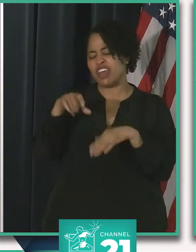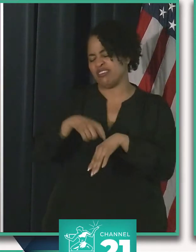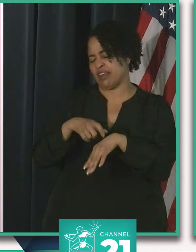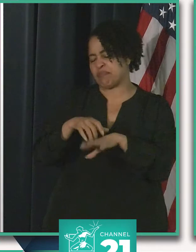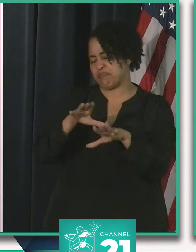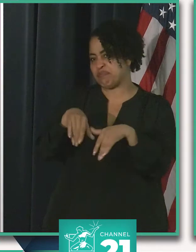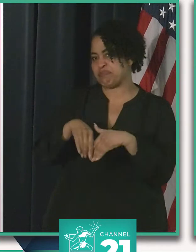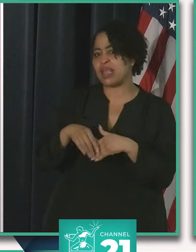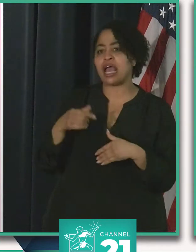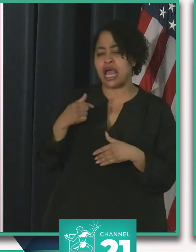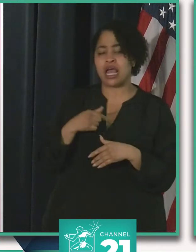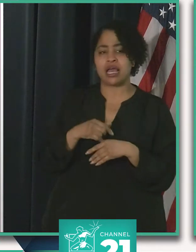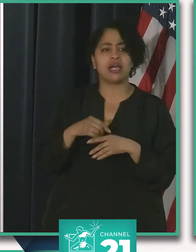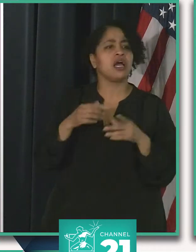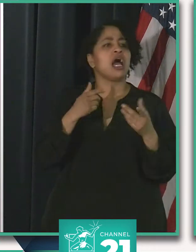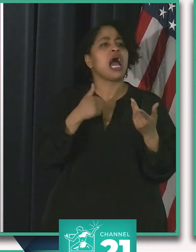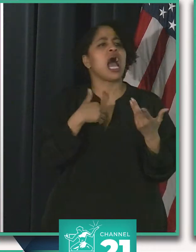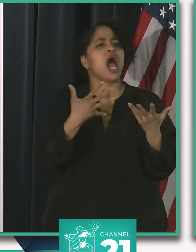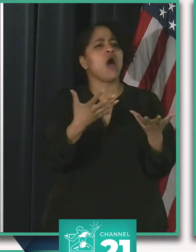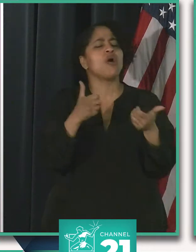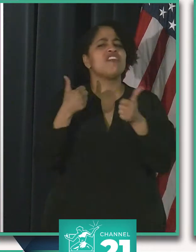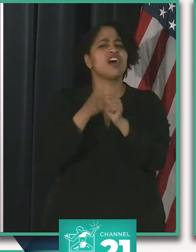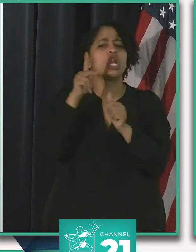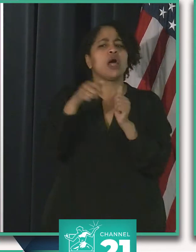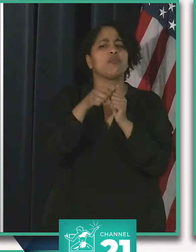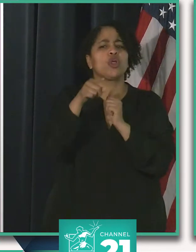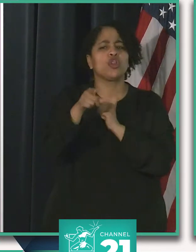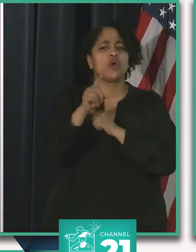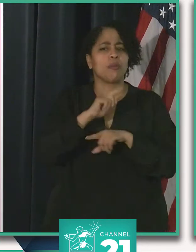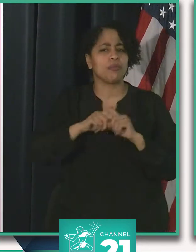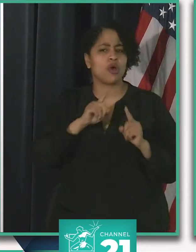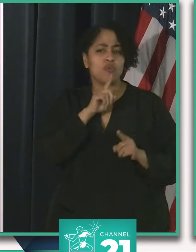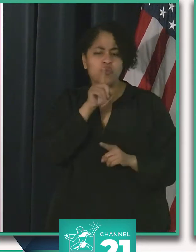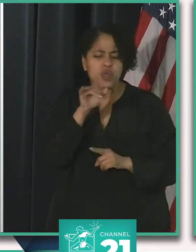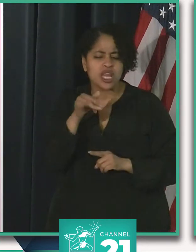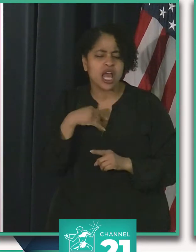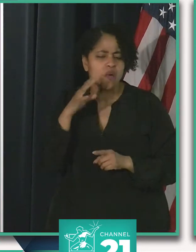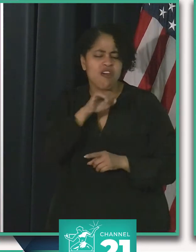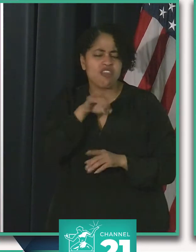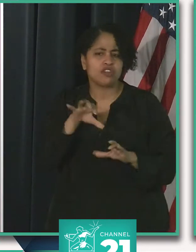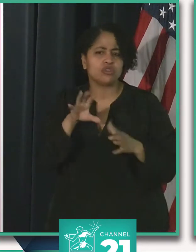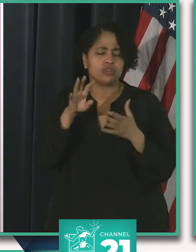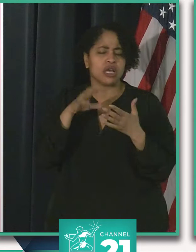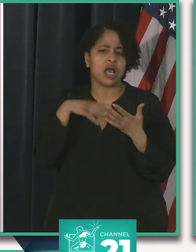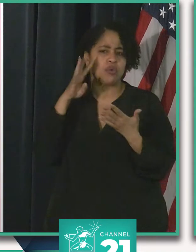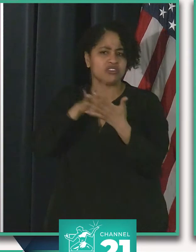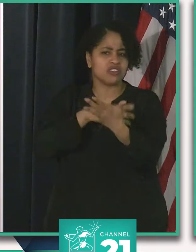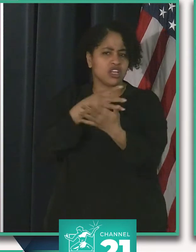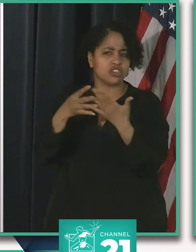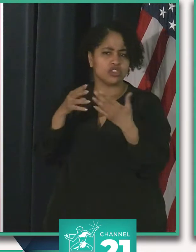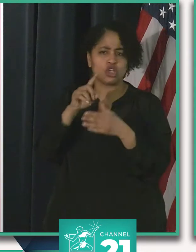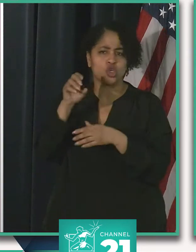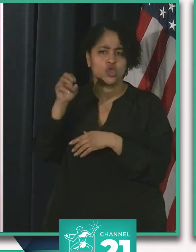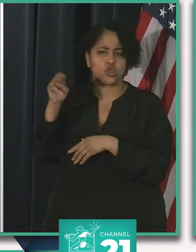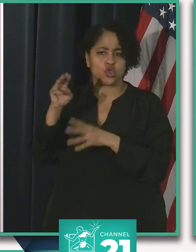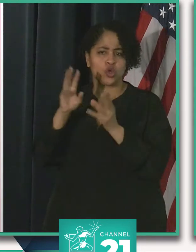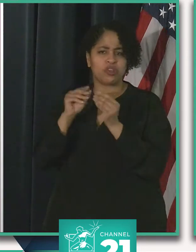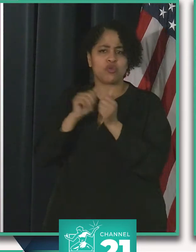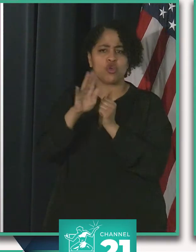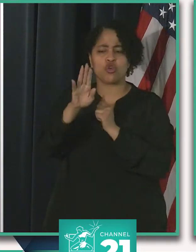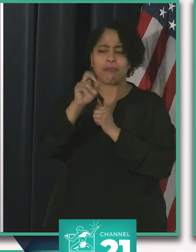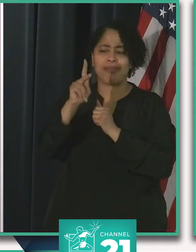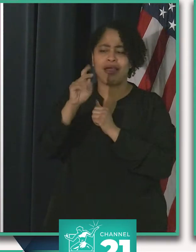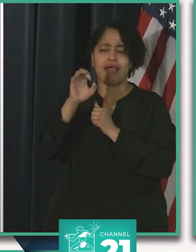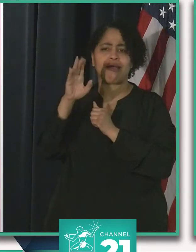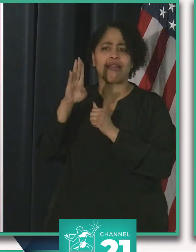time. I want to follow up with you, and what I would really love to do is schedule a Zoom meeting with your Black Club. So I know